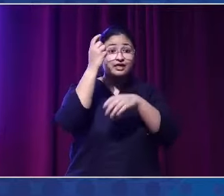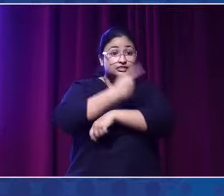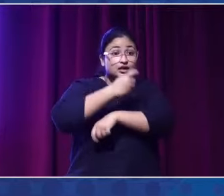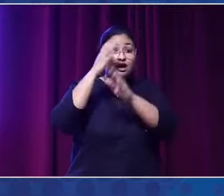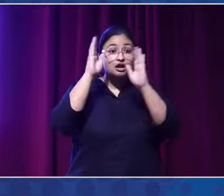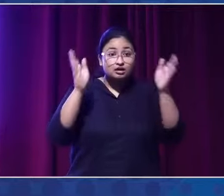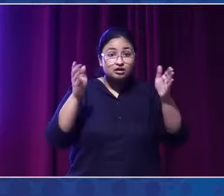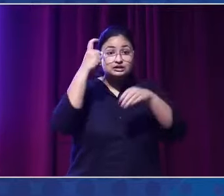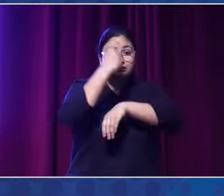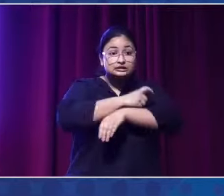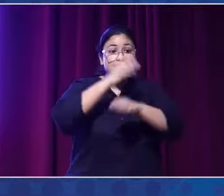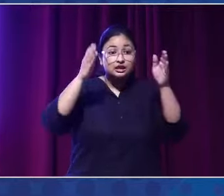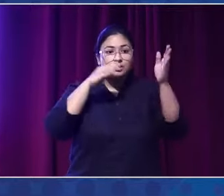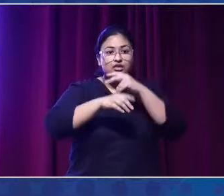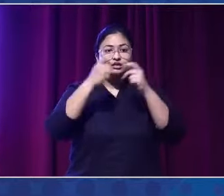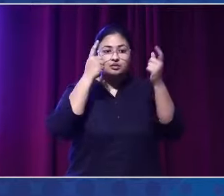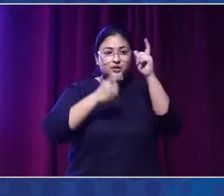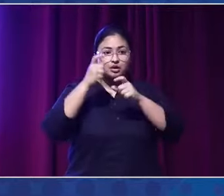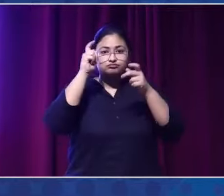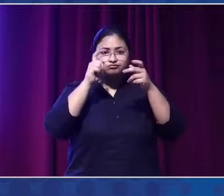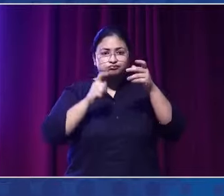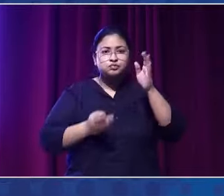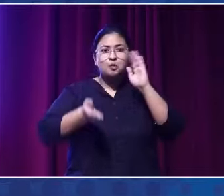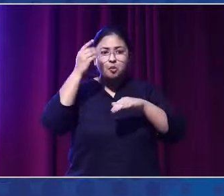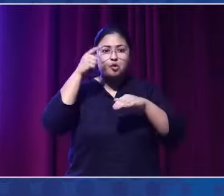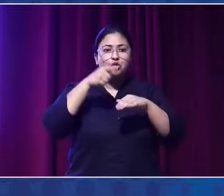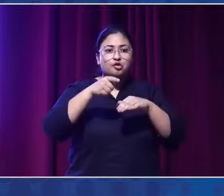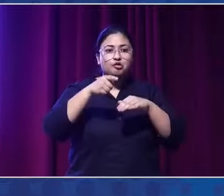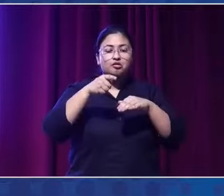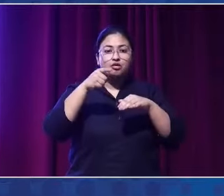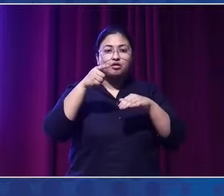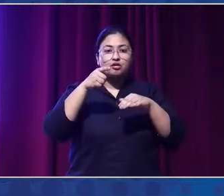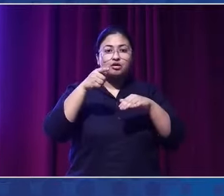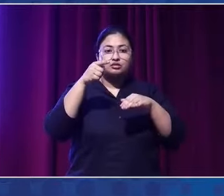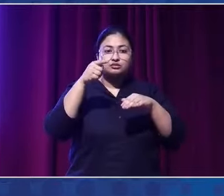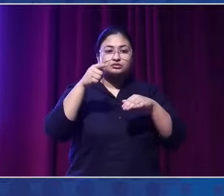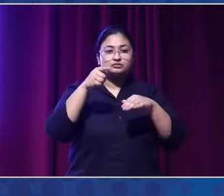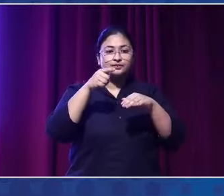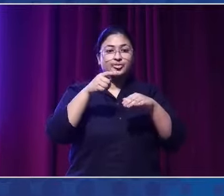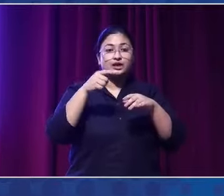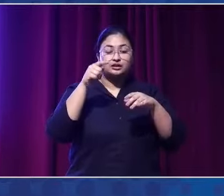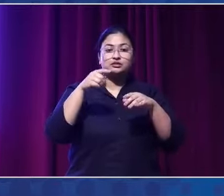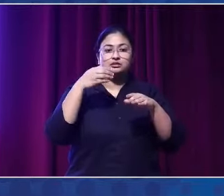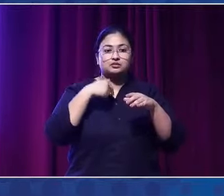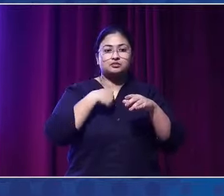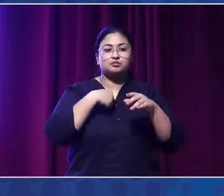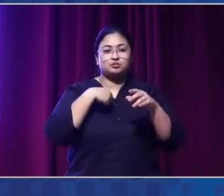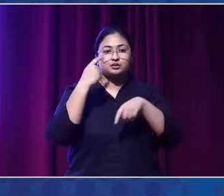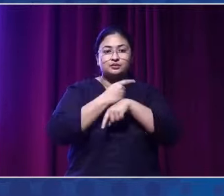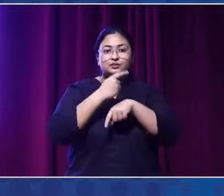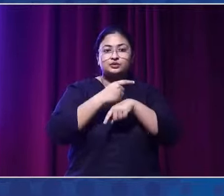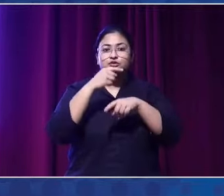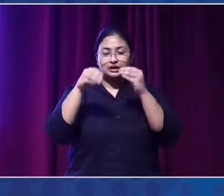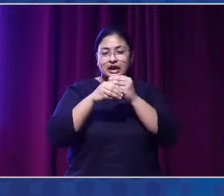up the entire 3 months, it is mind-boggling figure which I have not mentioned. I will mention someday. It's so huge.